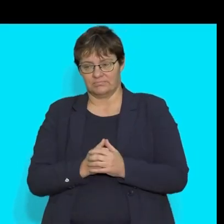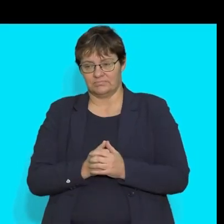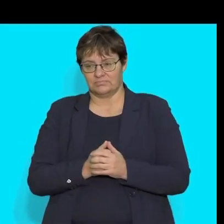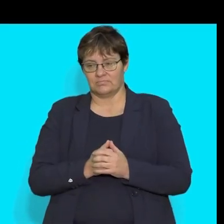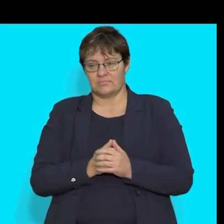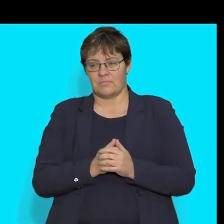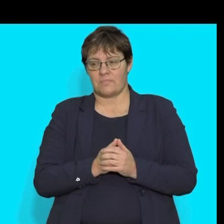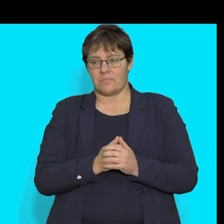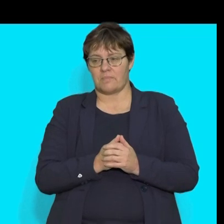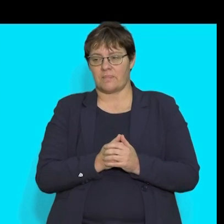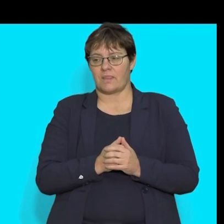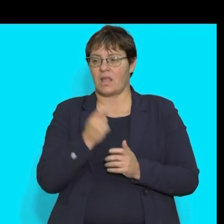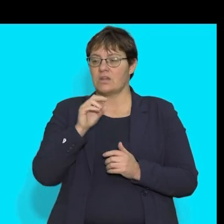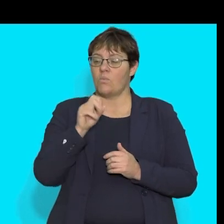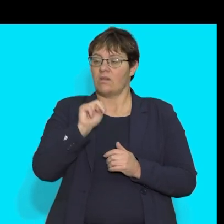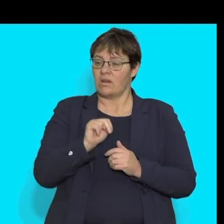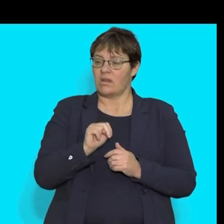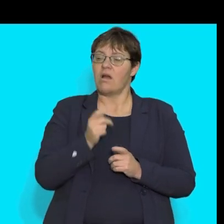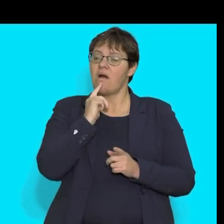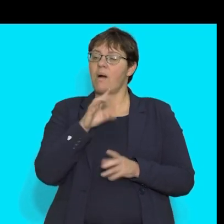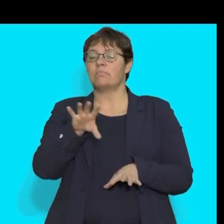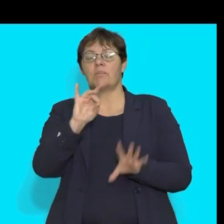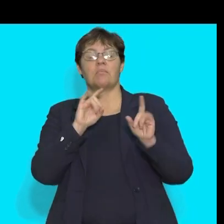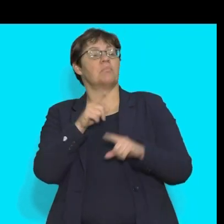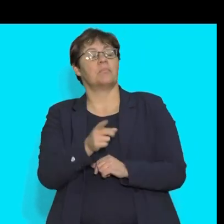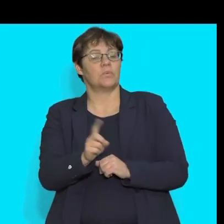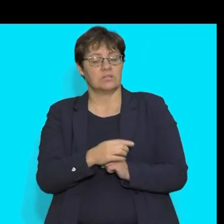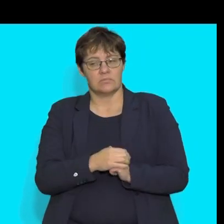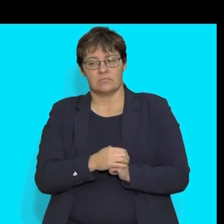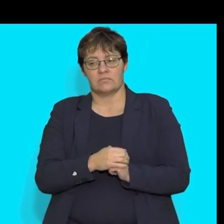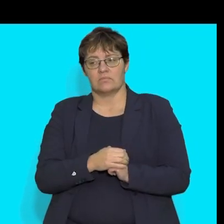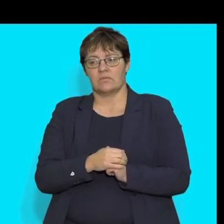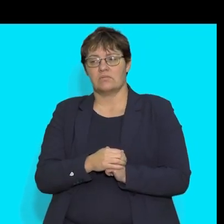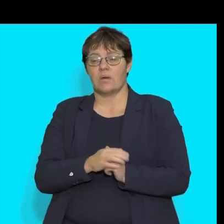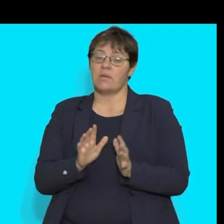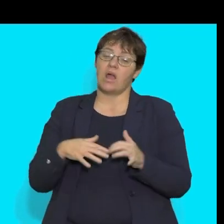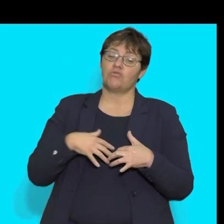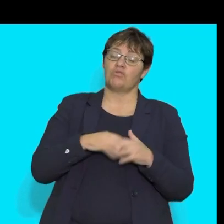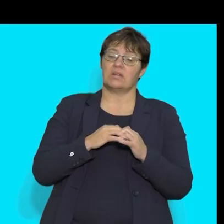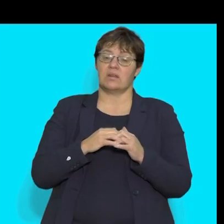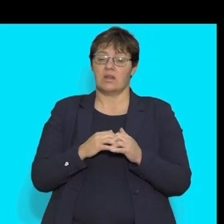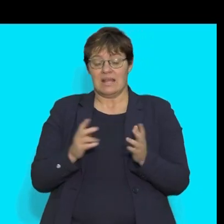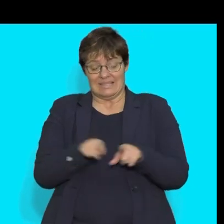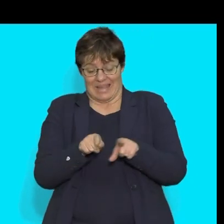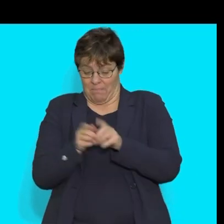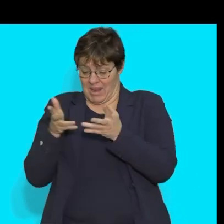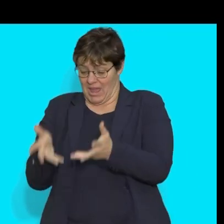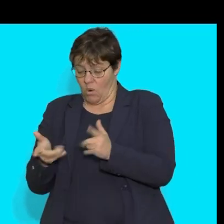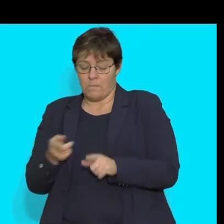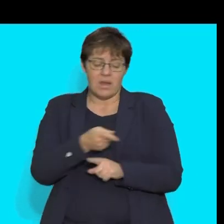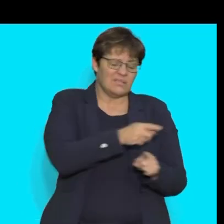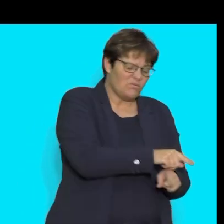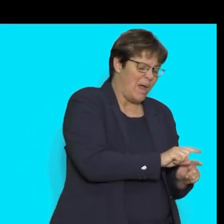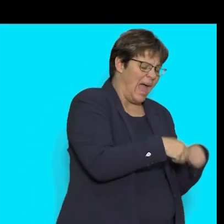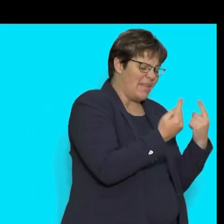Guys, Darwin's theory also pointed to that species were not created in the present form, but evolved